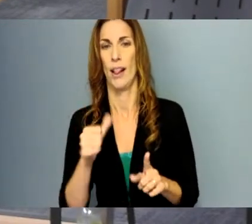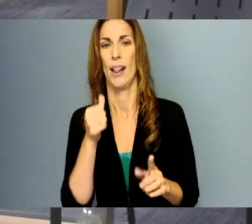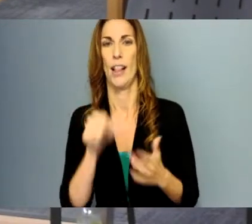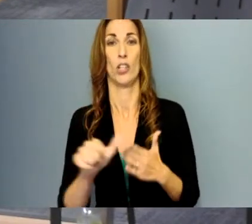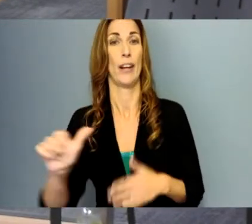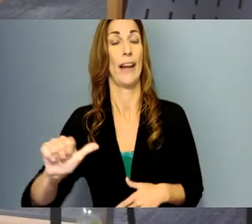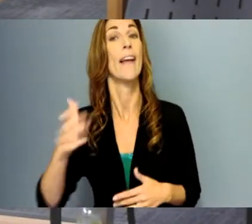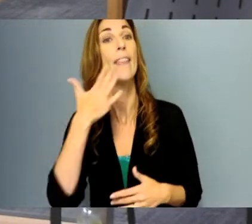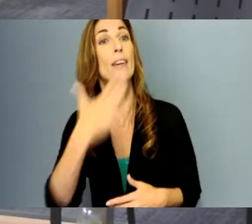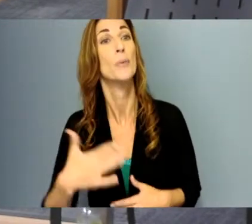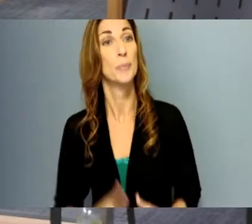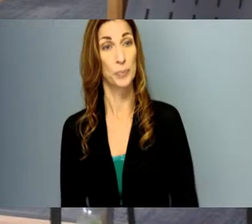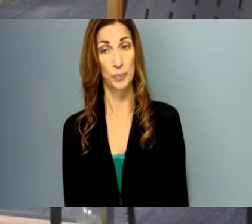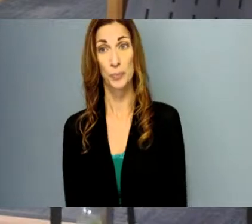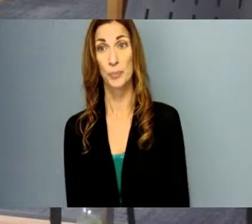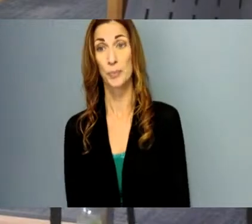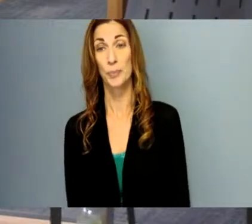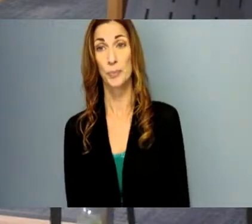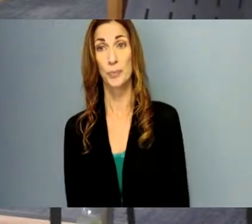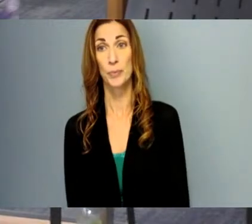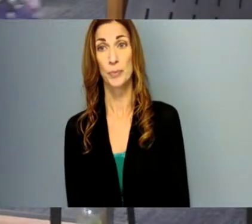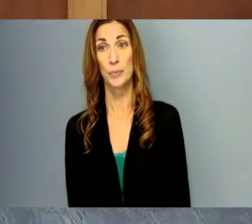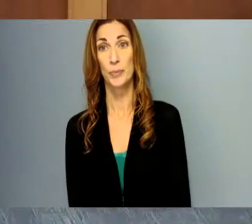Thank you.